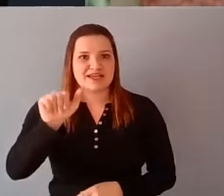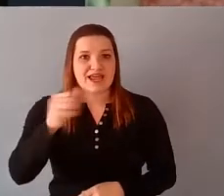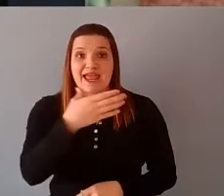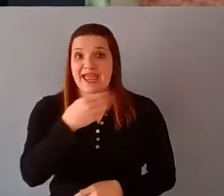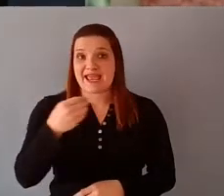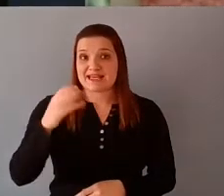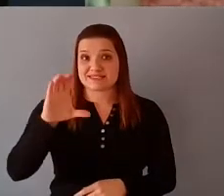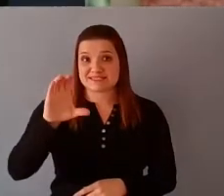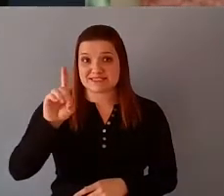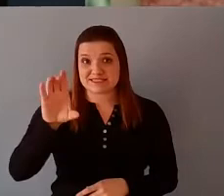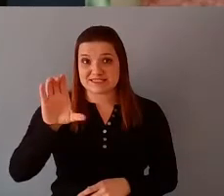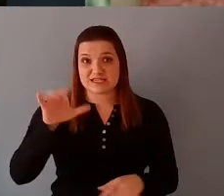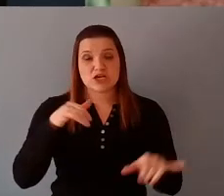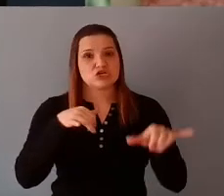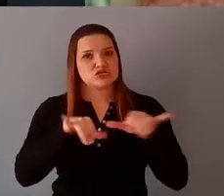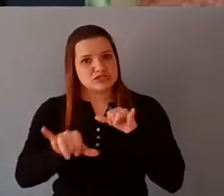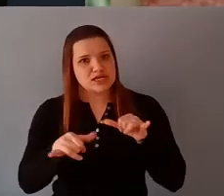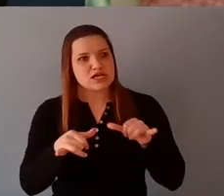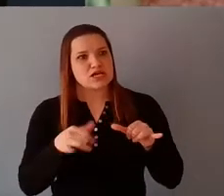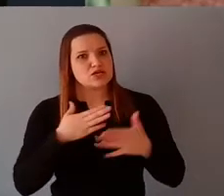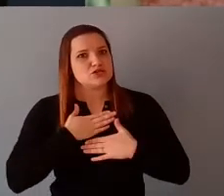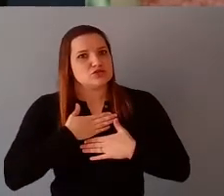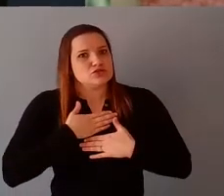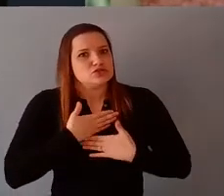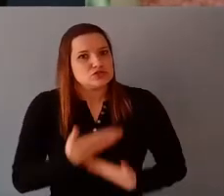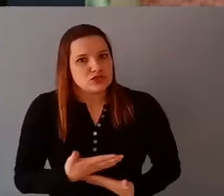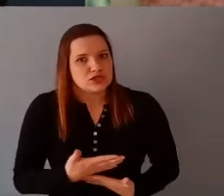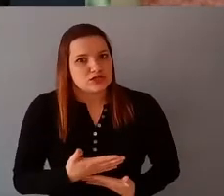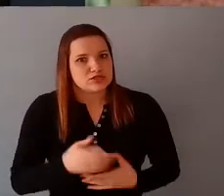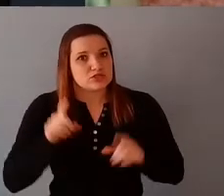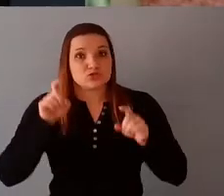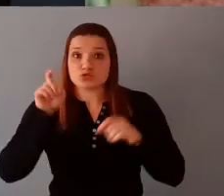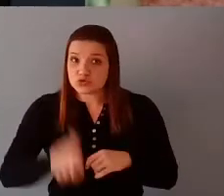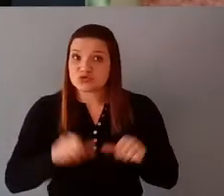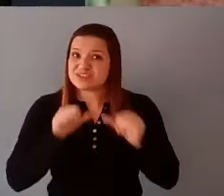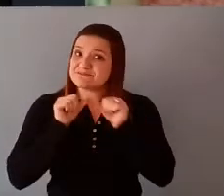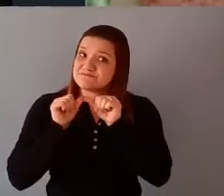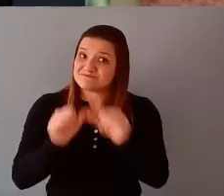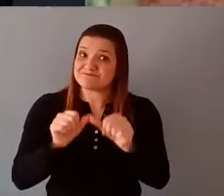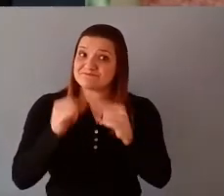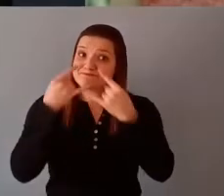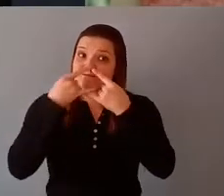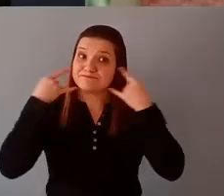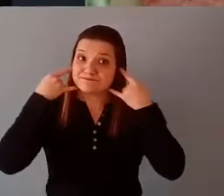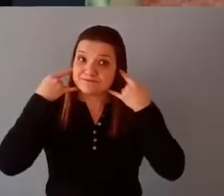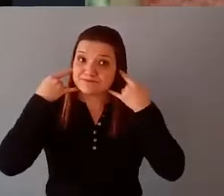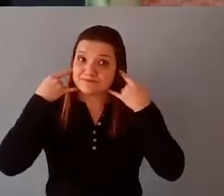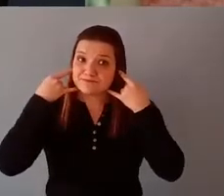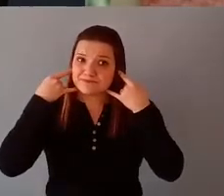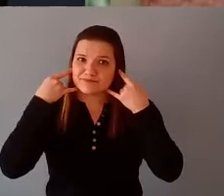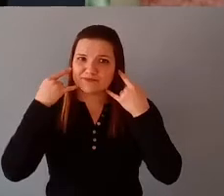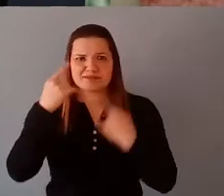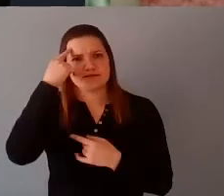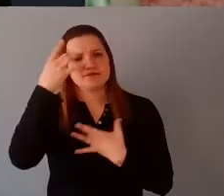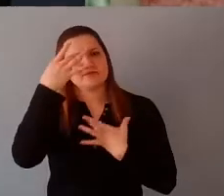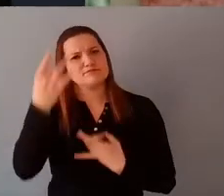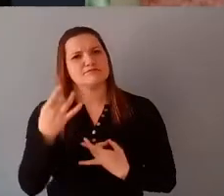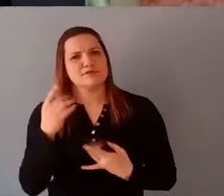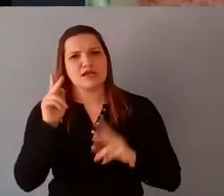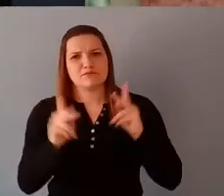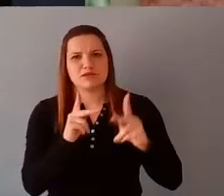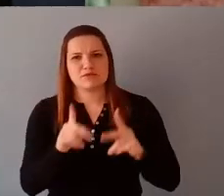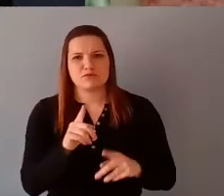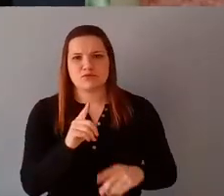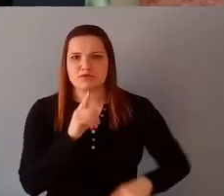are still strongly suggesting that people continue to wear masks. Which is interesting, and I think people are going to